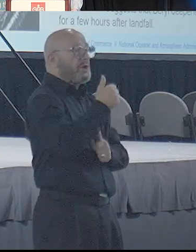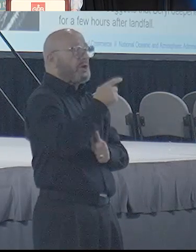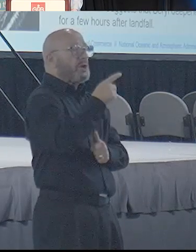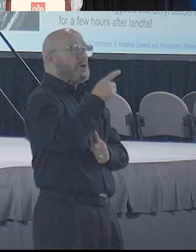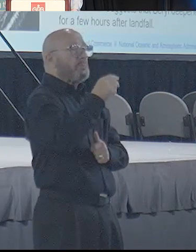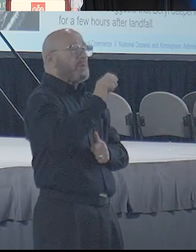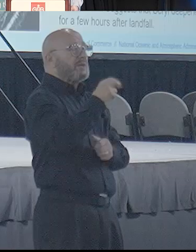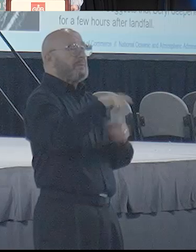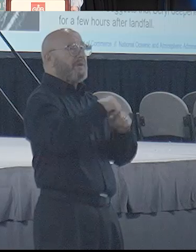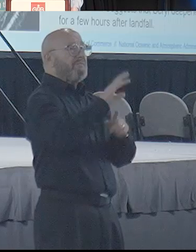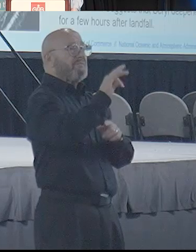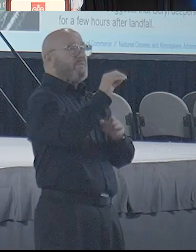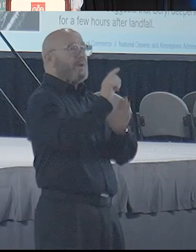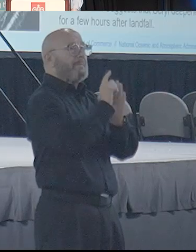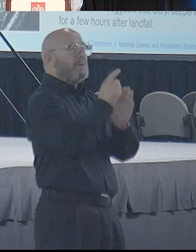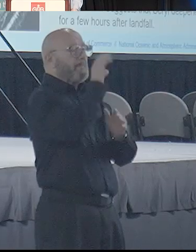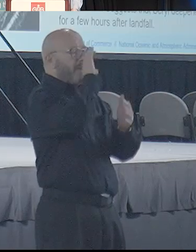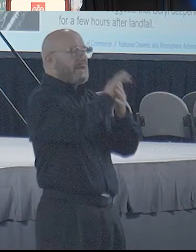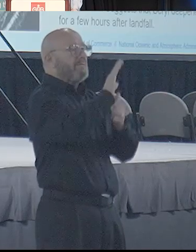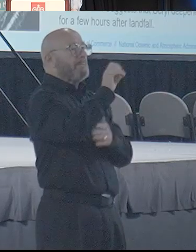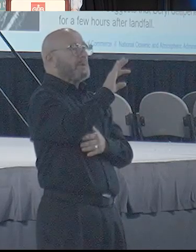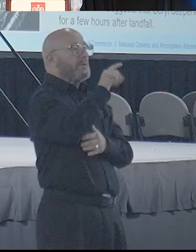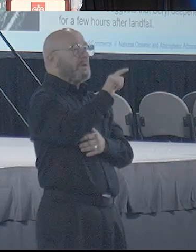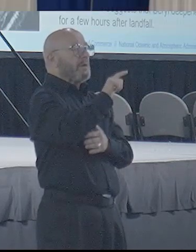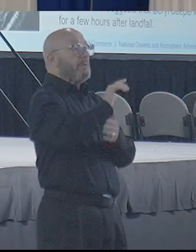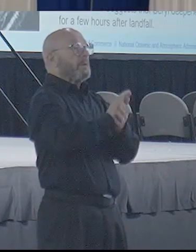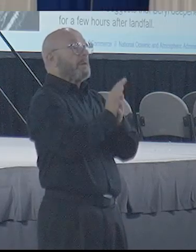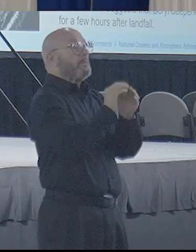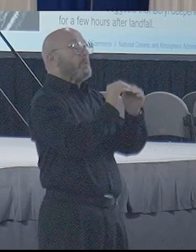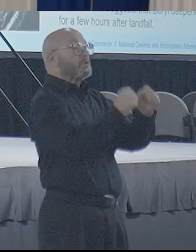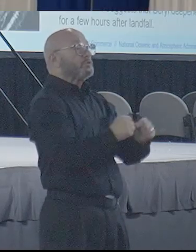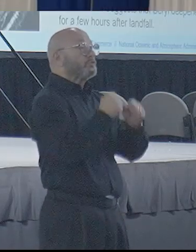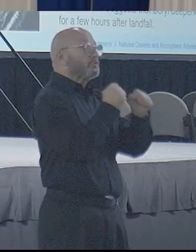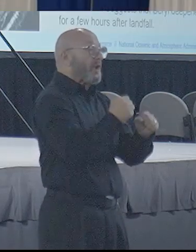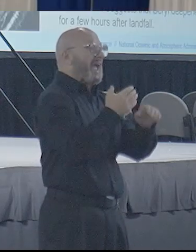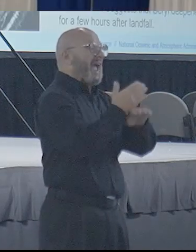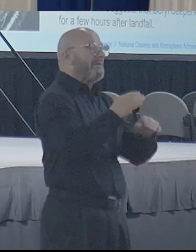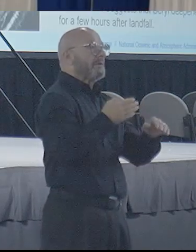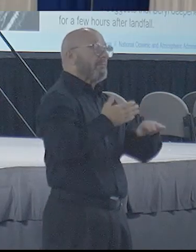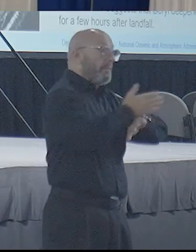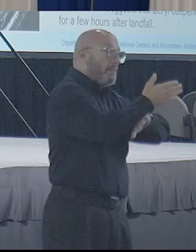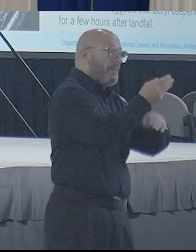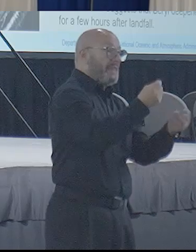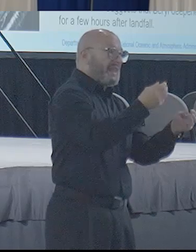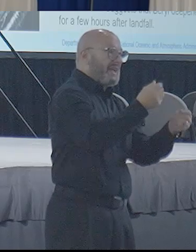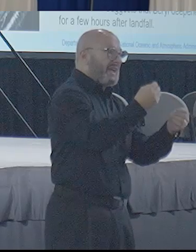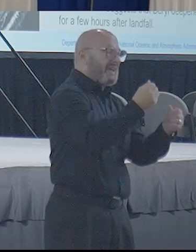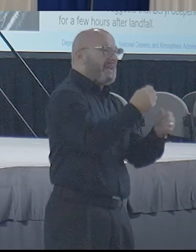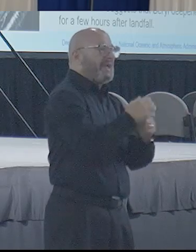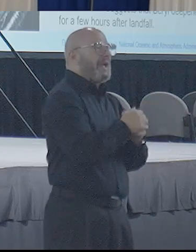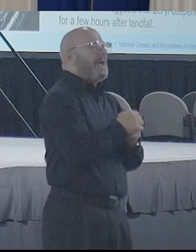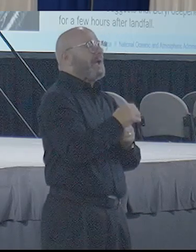minutes after landfall. And so we believe that Beryl actually strengthened a few hours after landfall, or at least maintained that